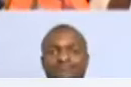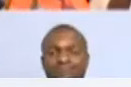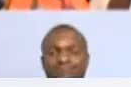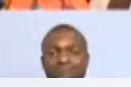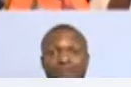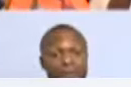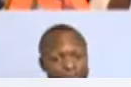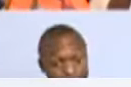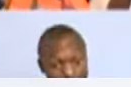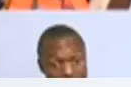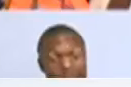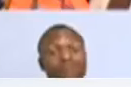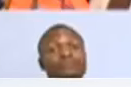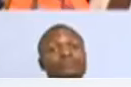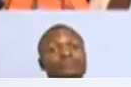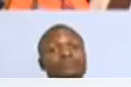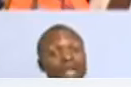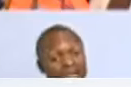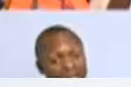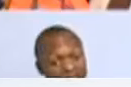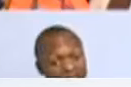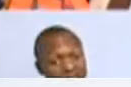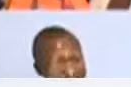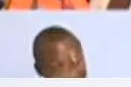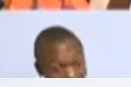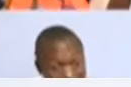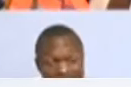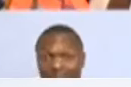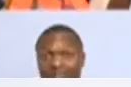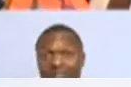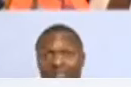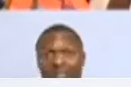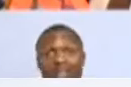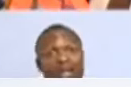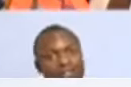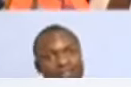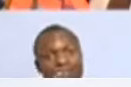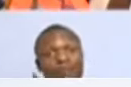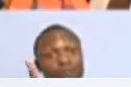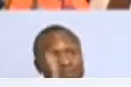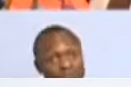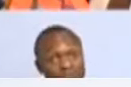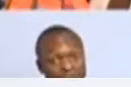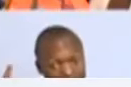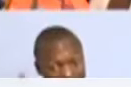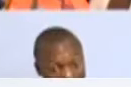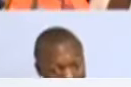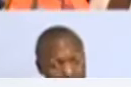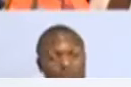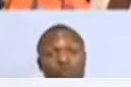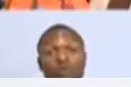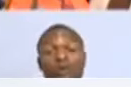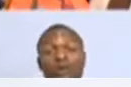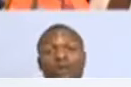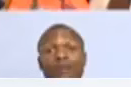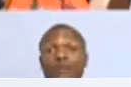But every right, as I said, comes with obligation and